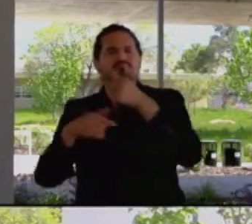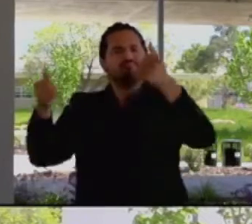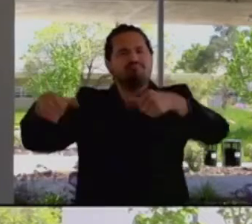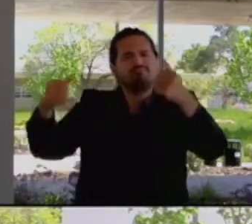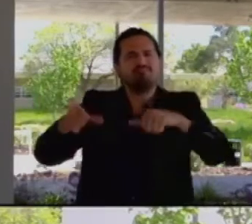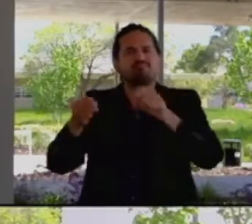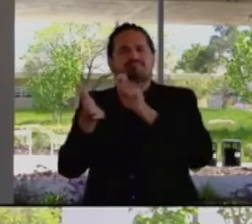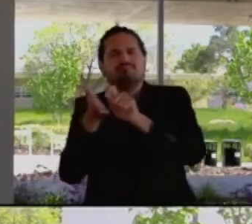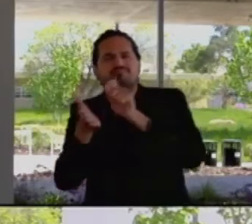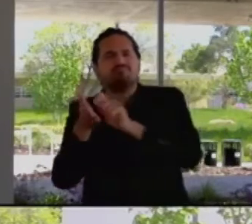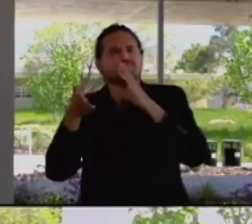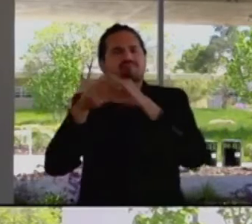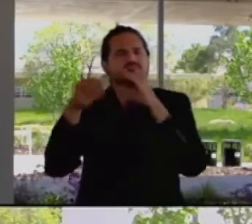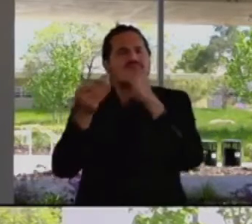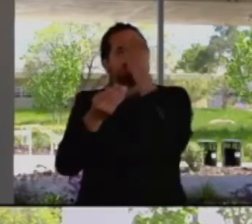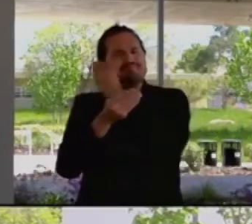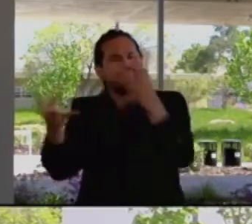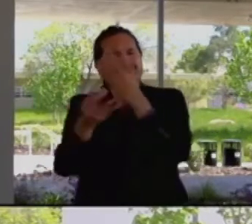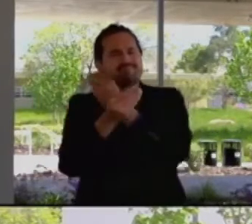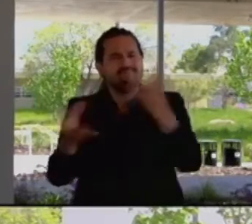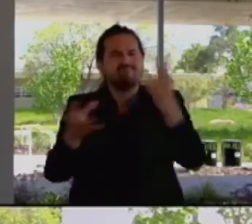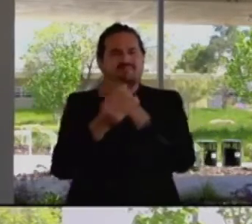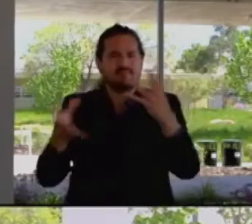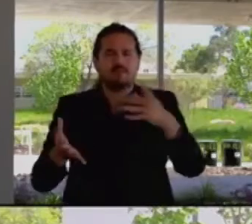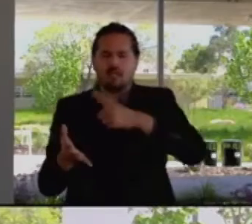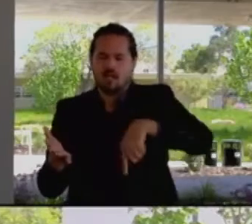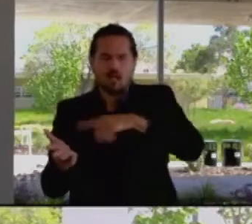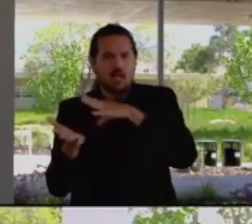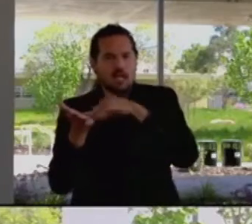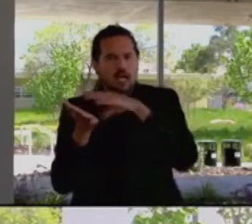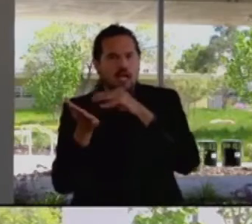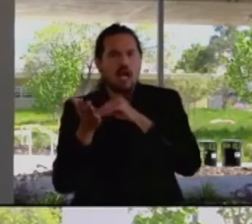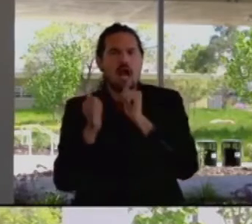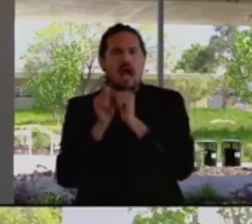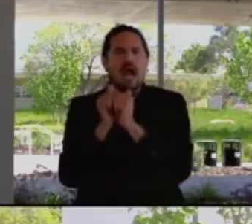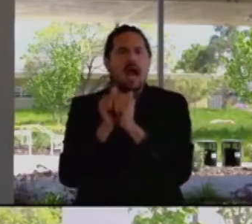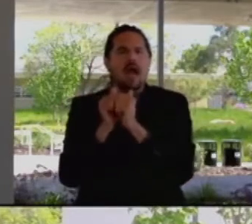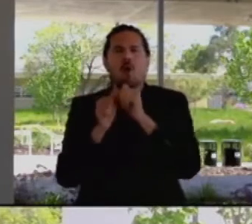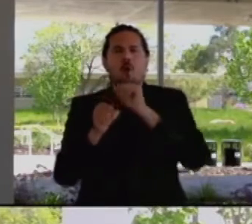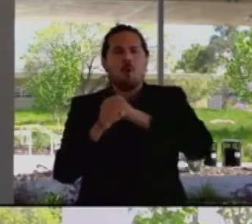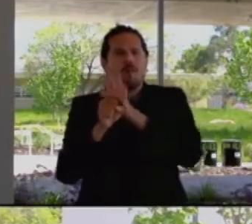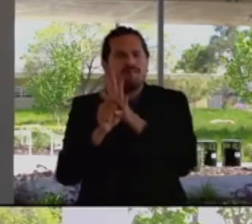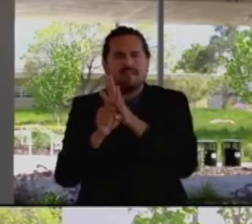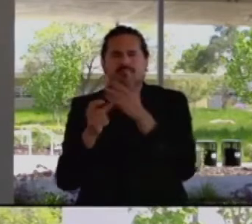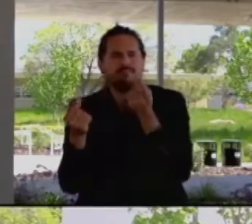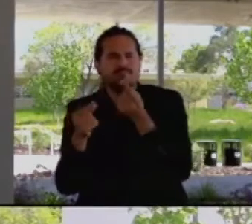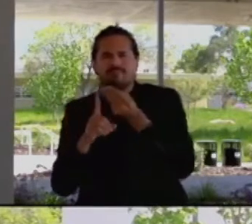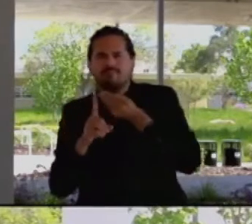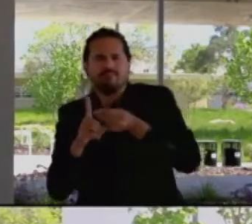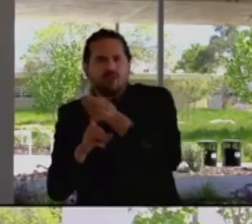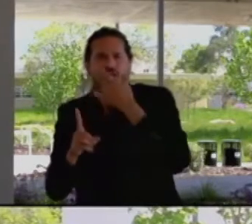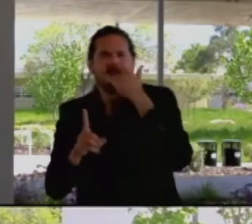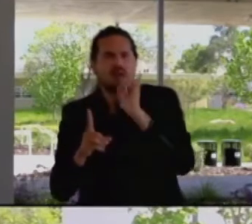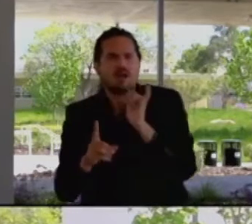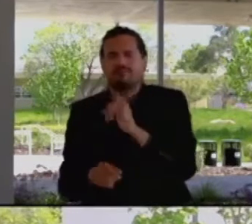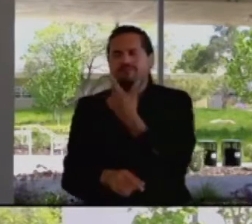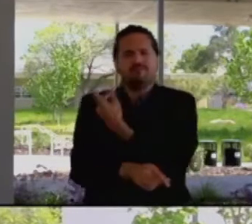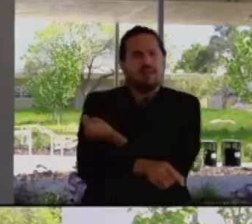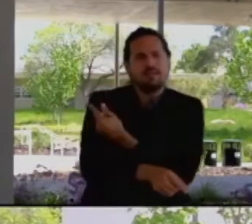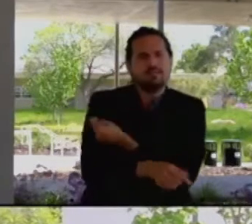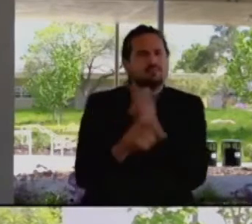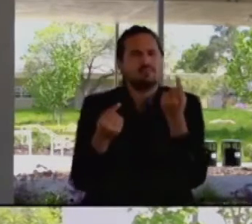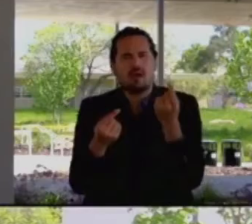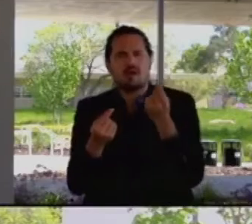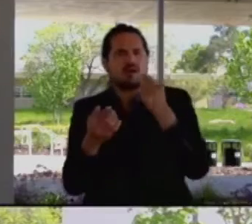a lot about vaccines. So now we're challenging them to come up with their own TikToks and other